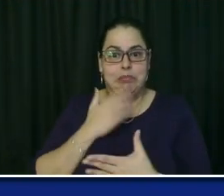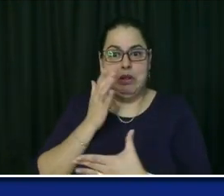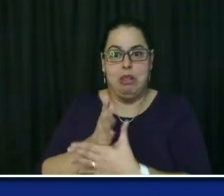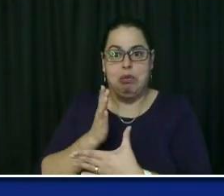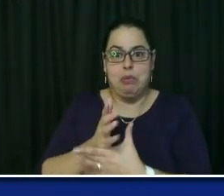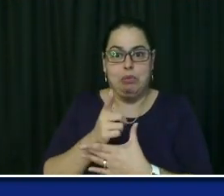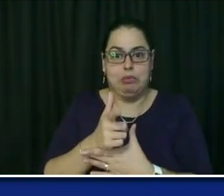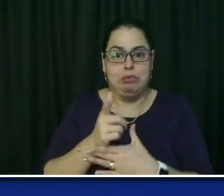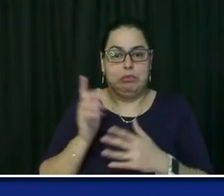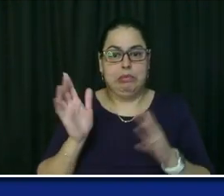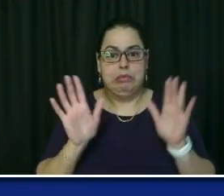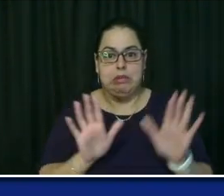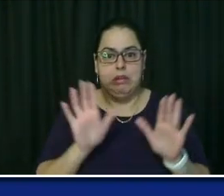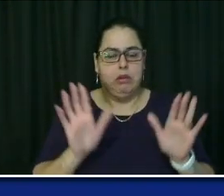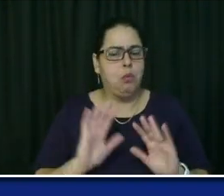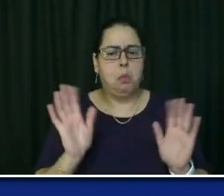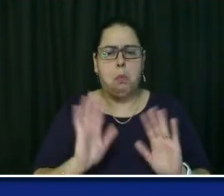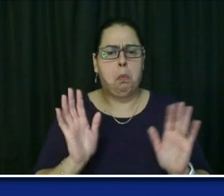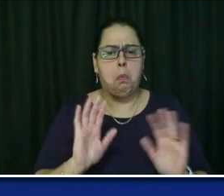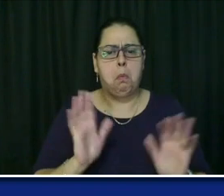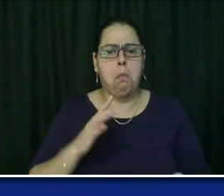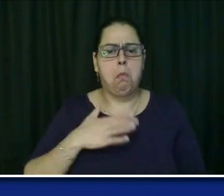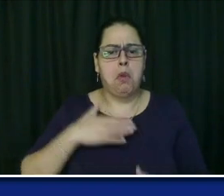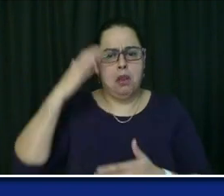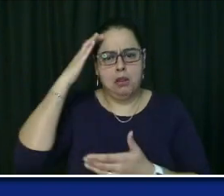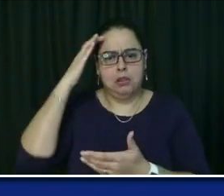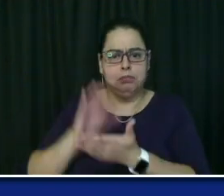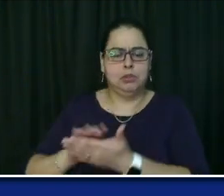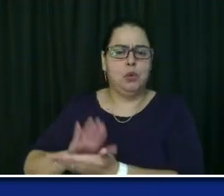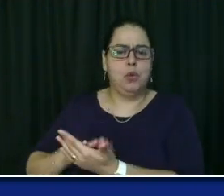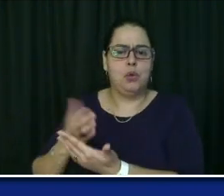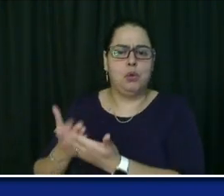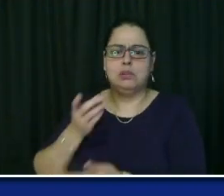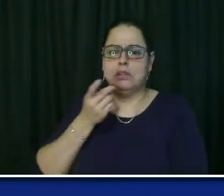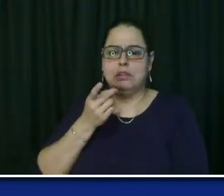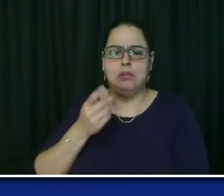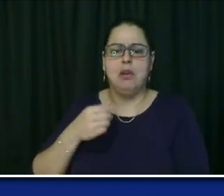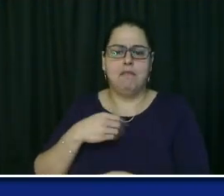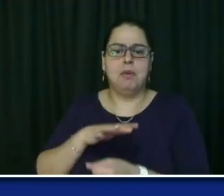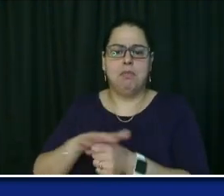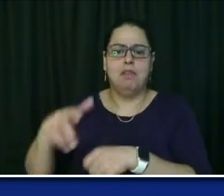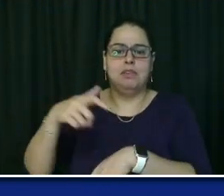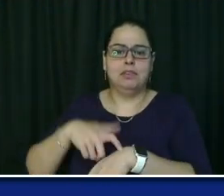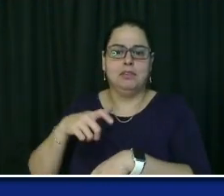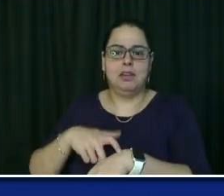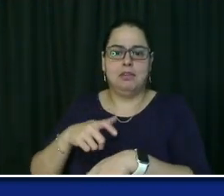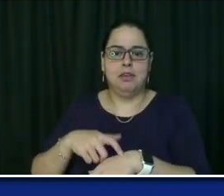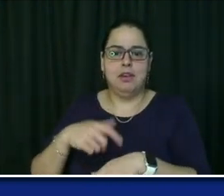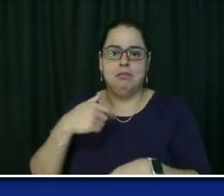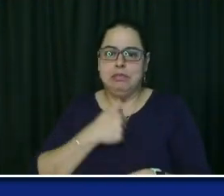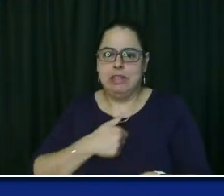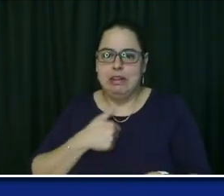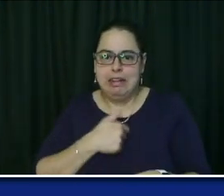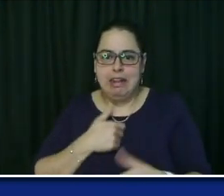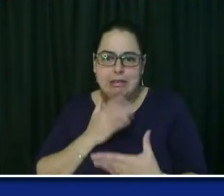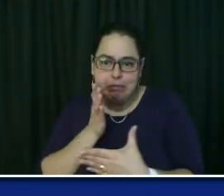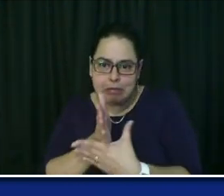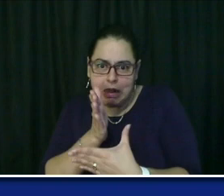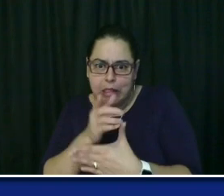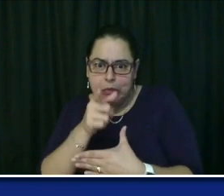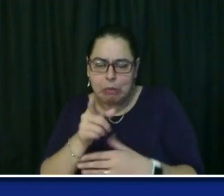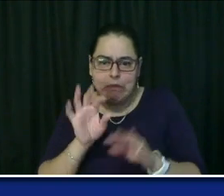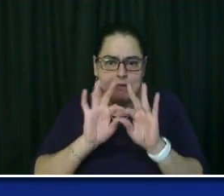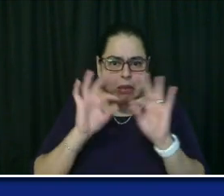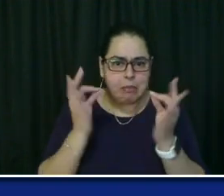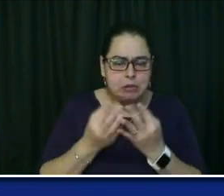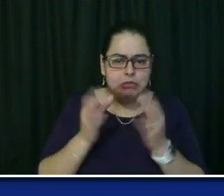cooking dinner and she had time." I again apologized for bothering her family. She said, "No bother, it's my job and I love